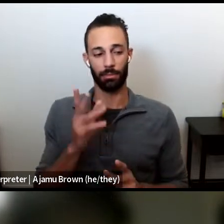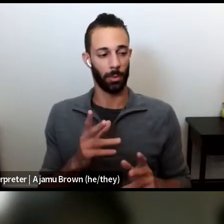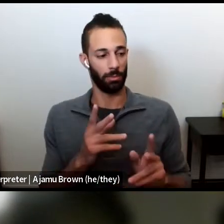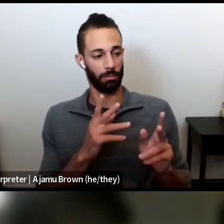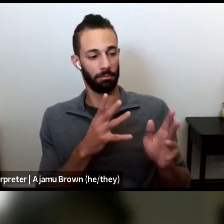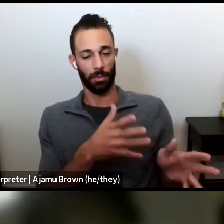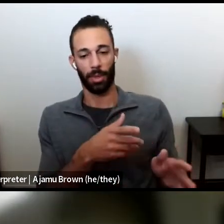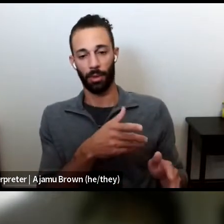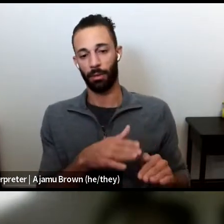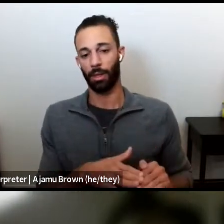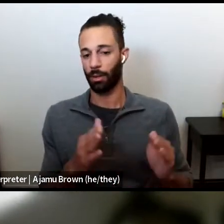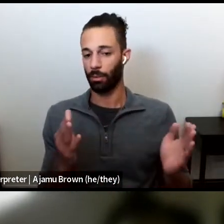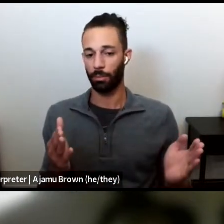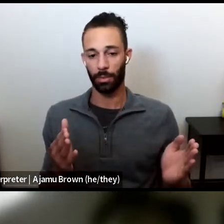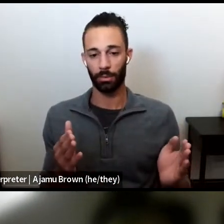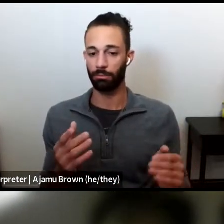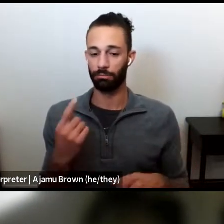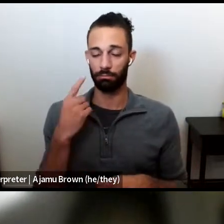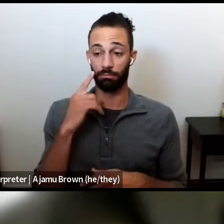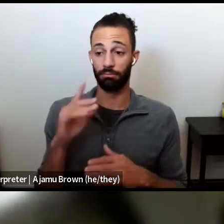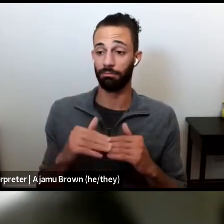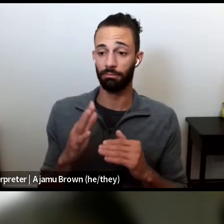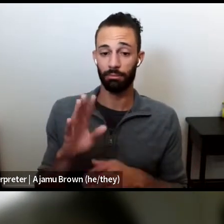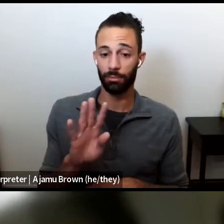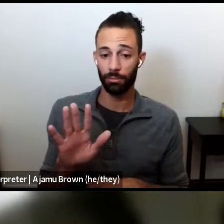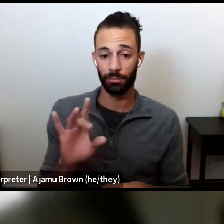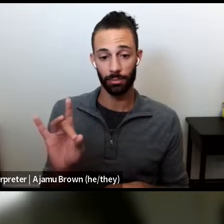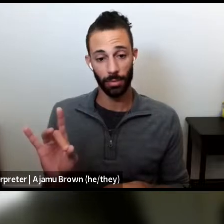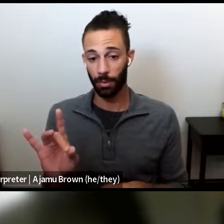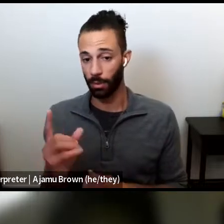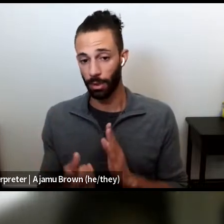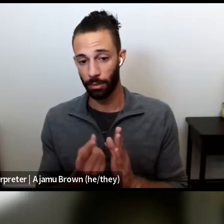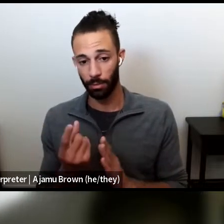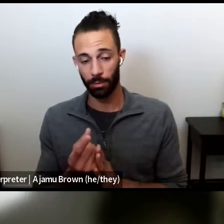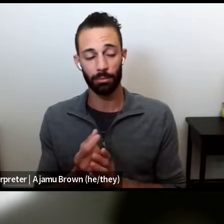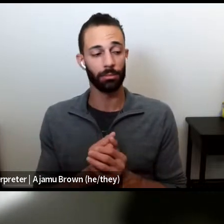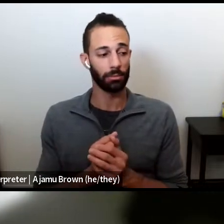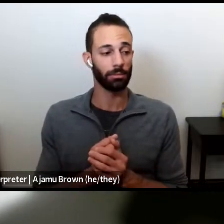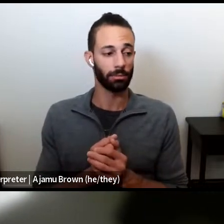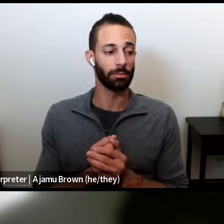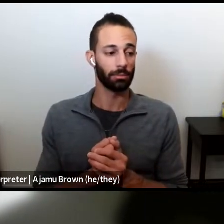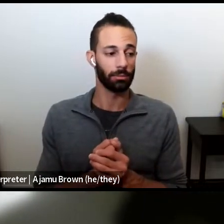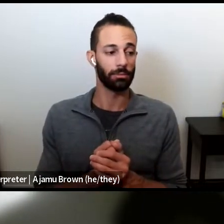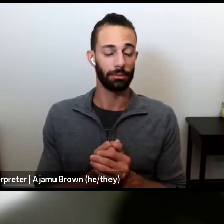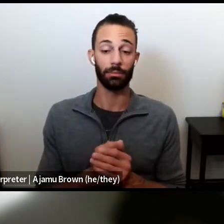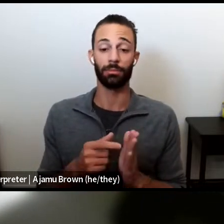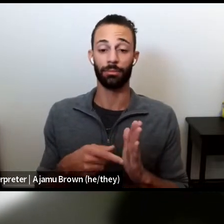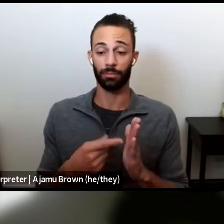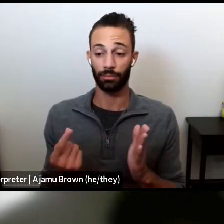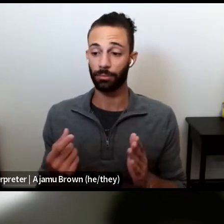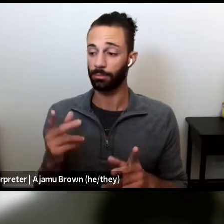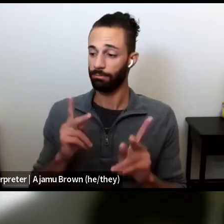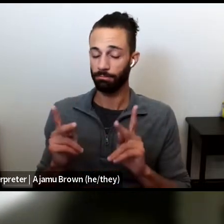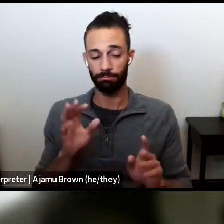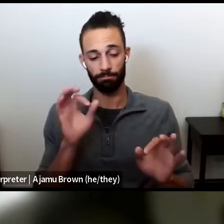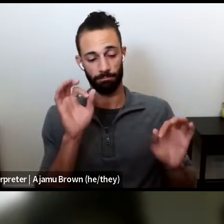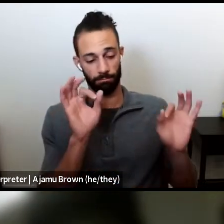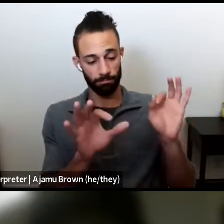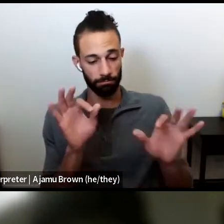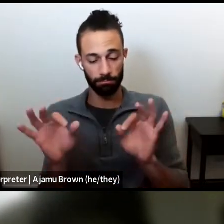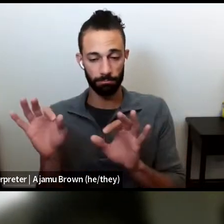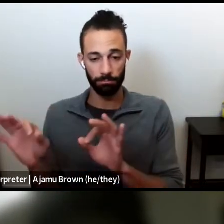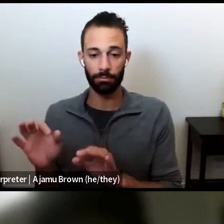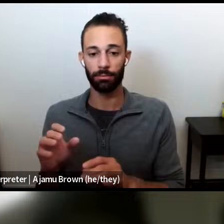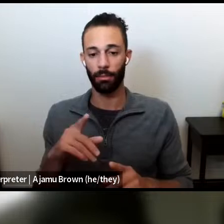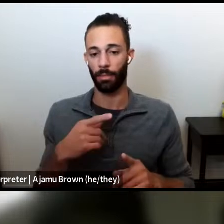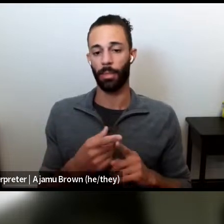for at least 48 hours. And then once everyone has contributed, we at Ori are just going to look at it and